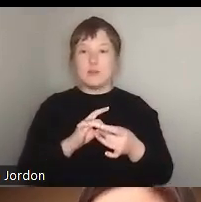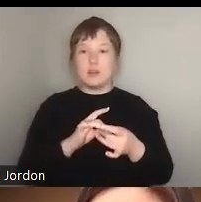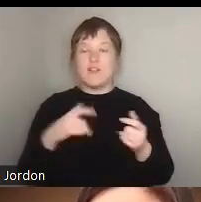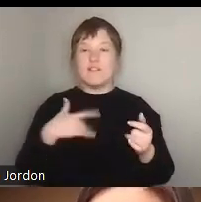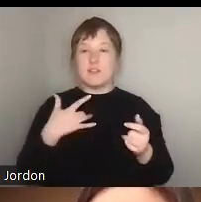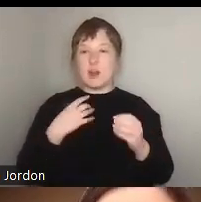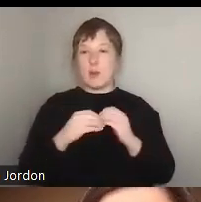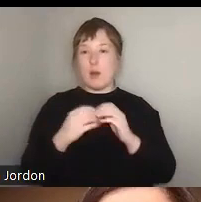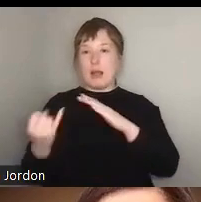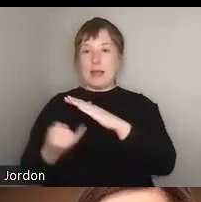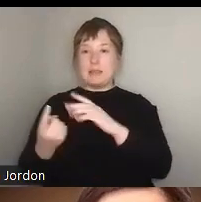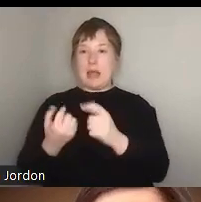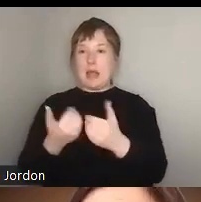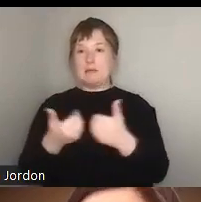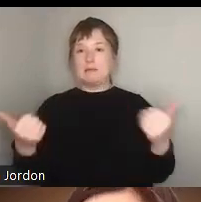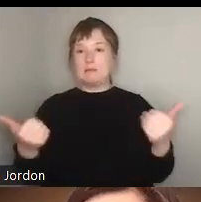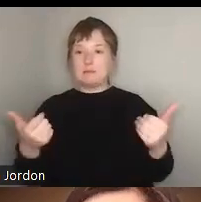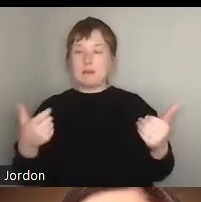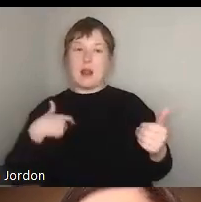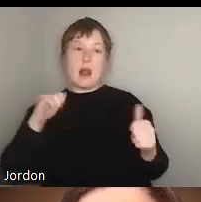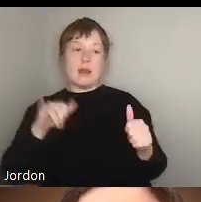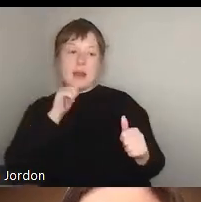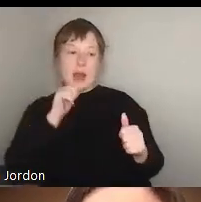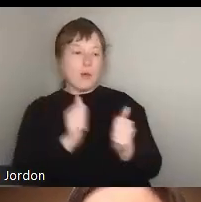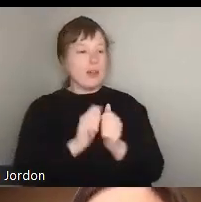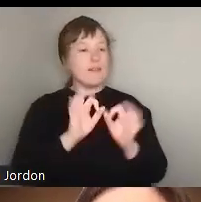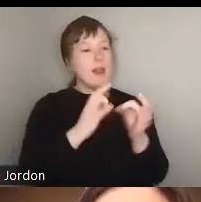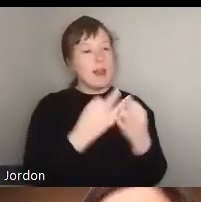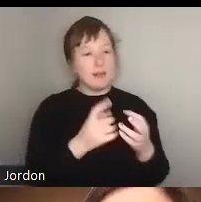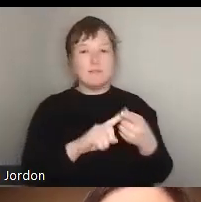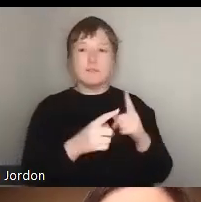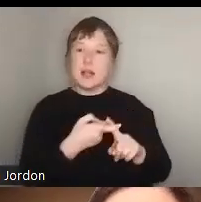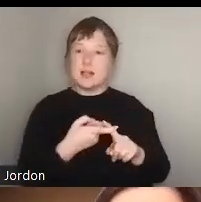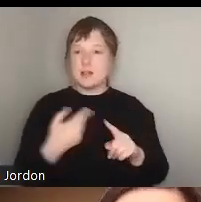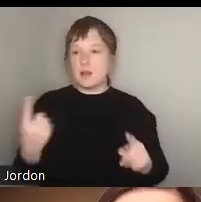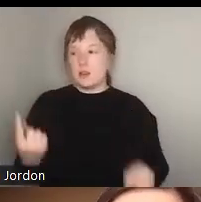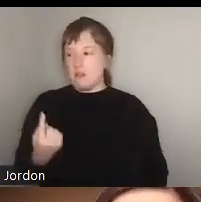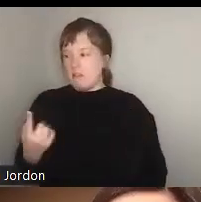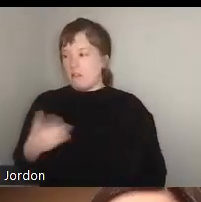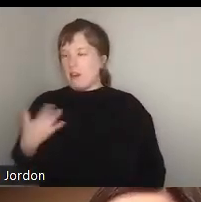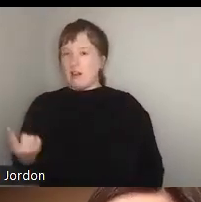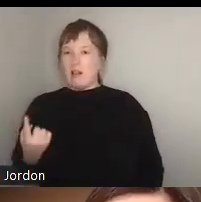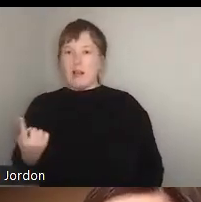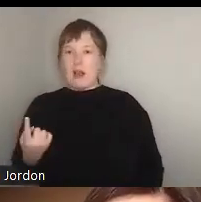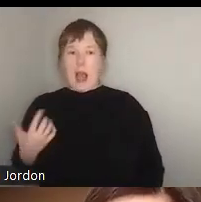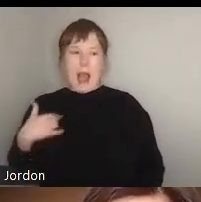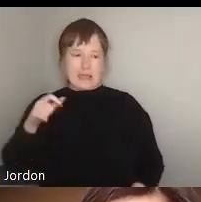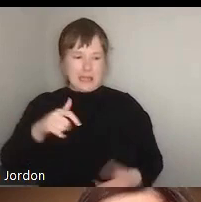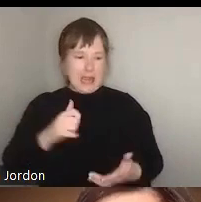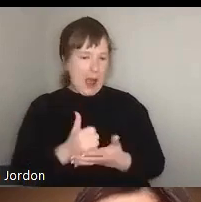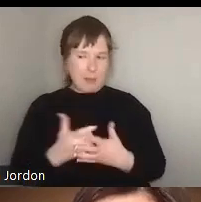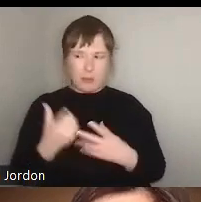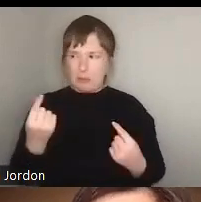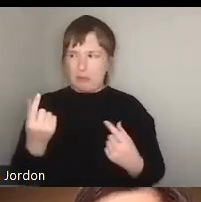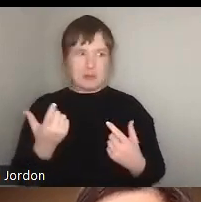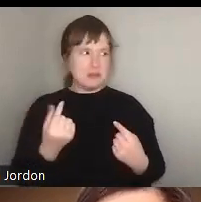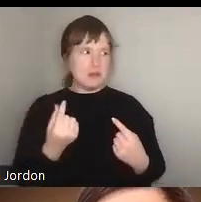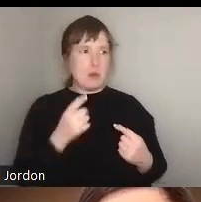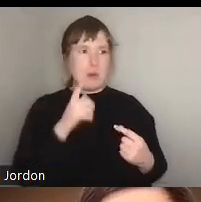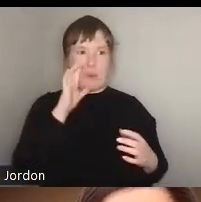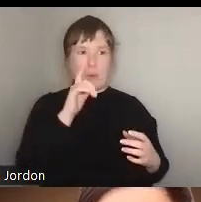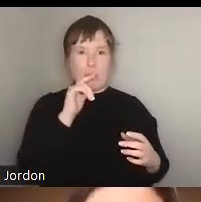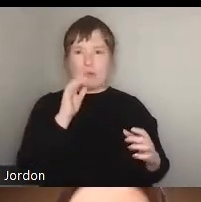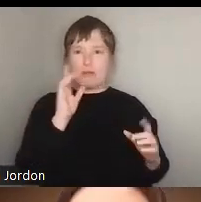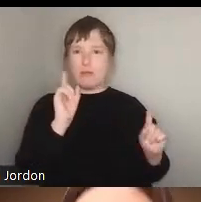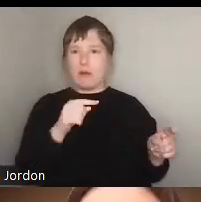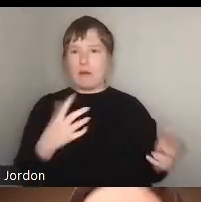that they aren't seeing their family as much or their friends as much. So then they don't really have someone to go to when they do need to seek help. And it can happen in a lot of different ways. It can